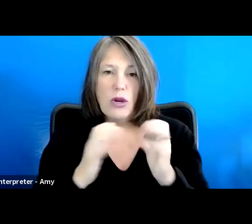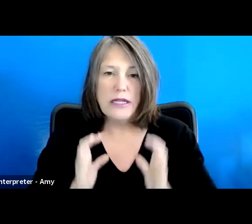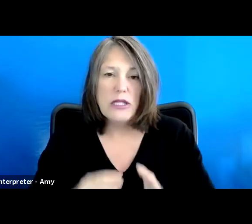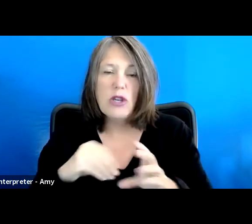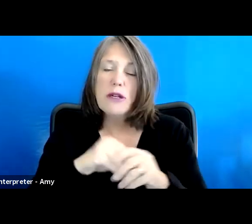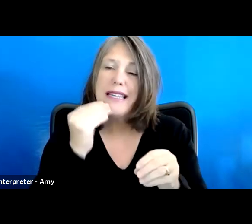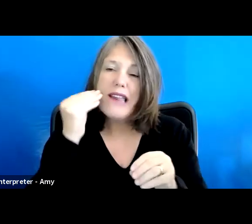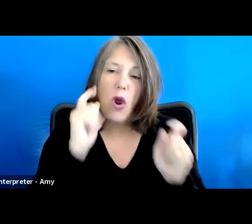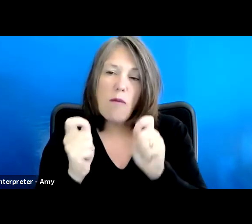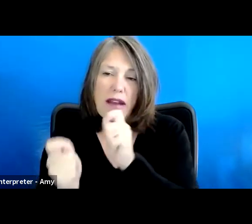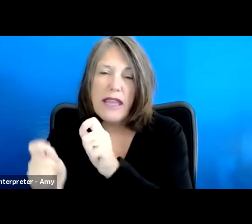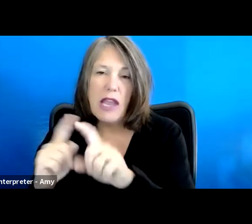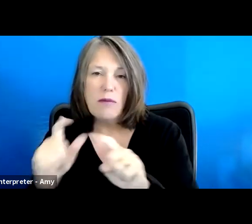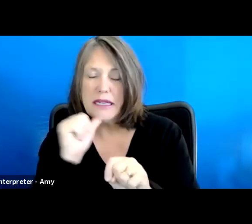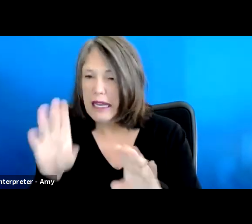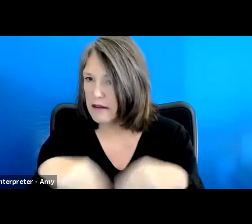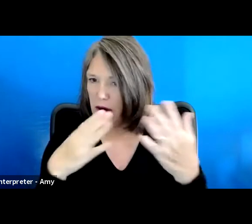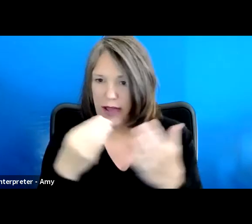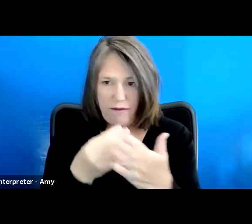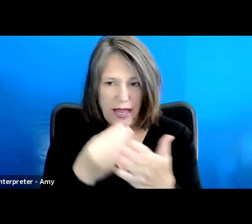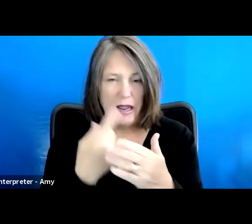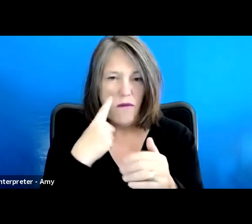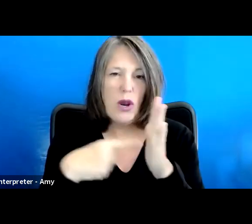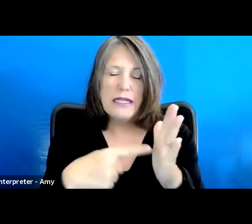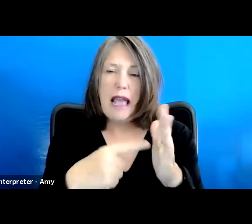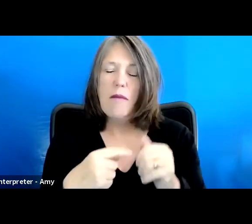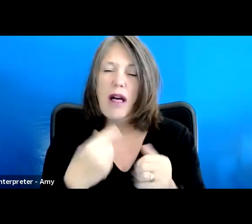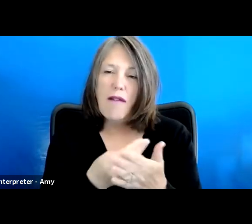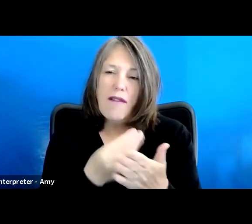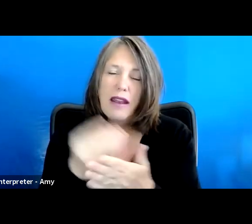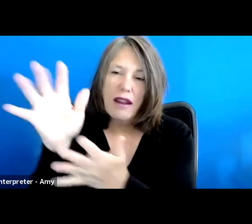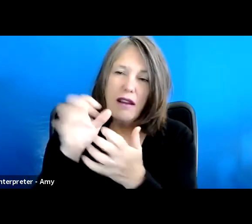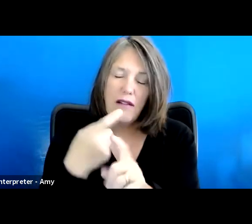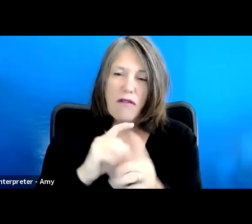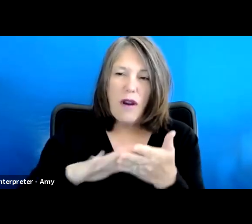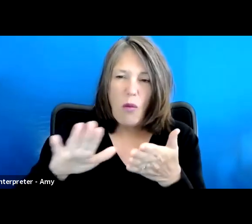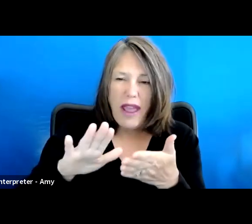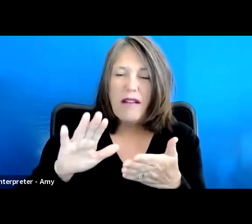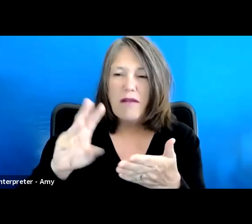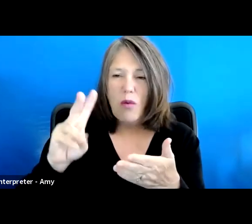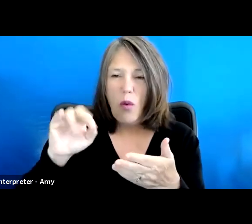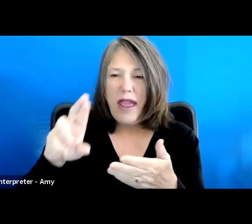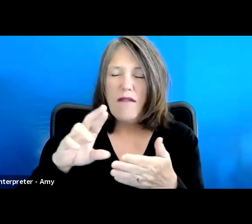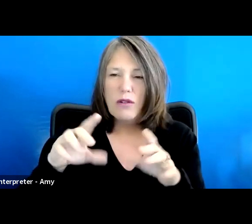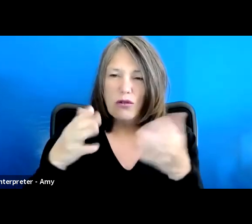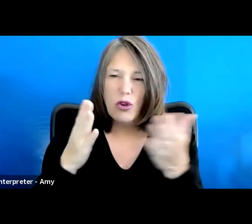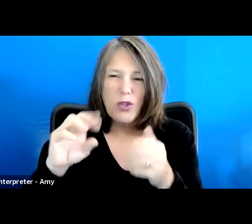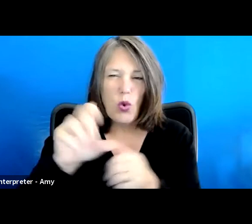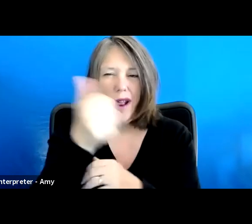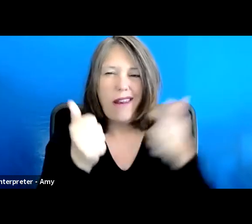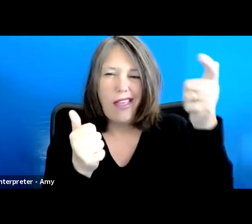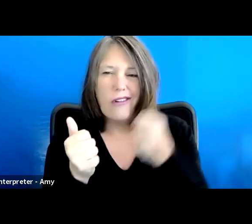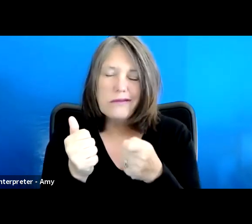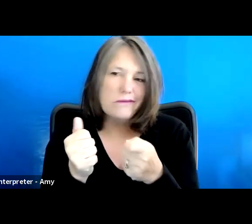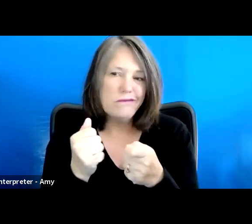home modifications, but does not provide funding. For example, funding comes from waiver services or another funding stream.